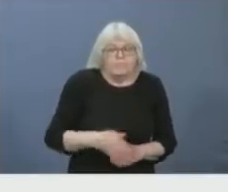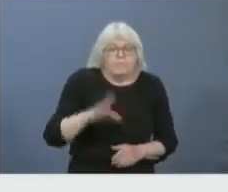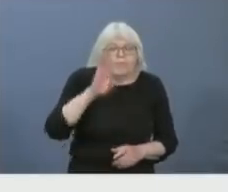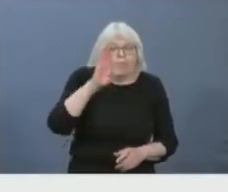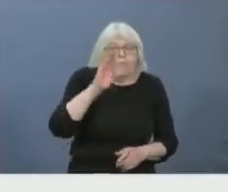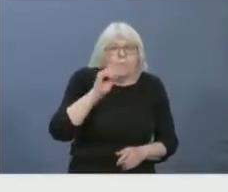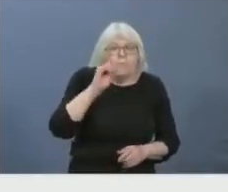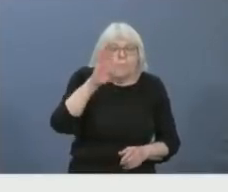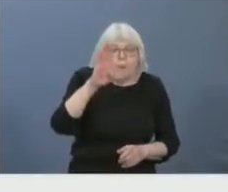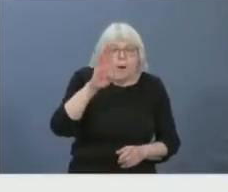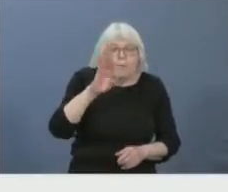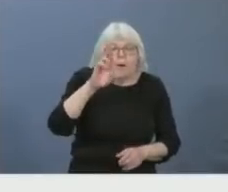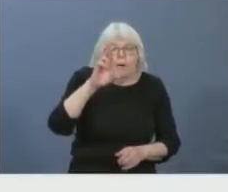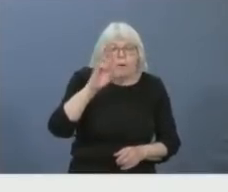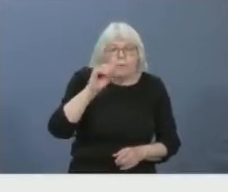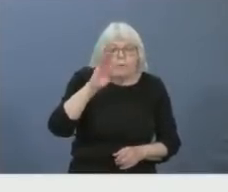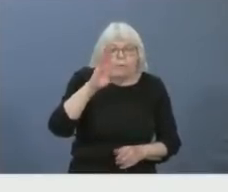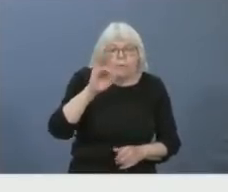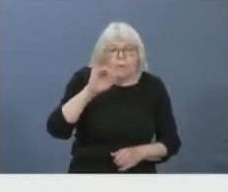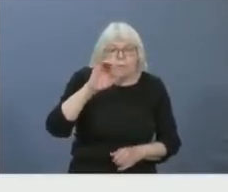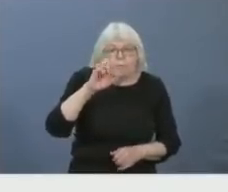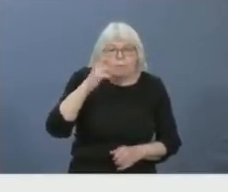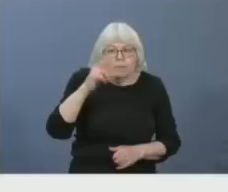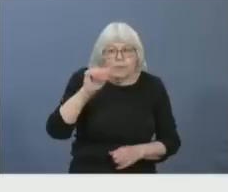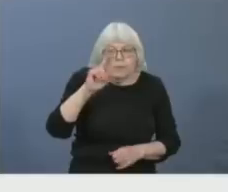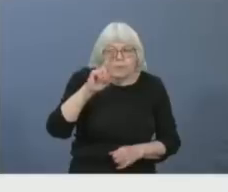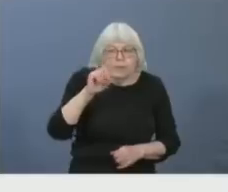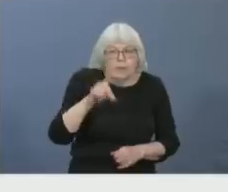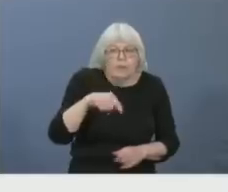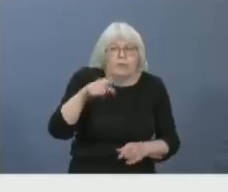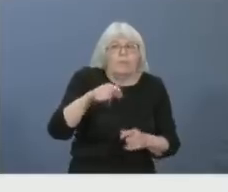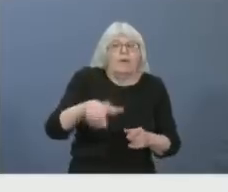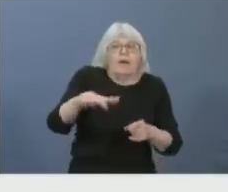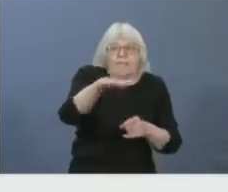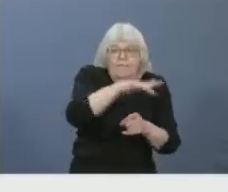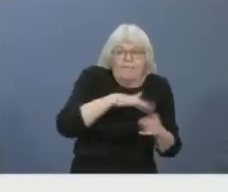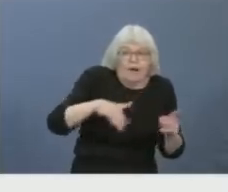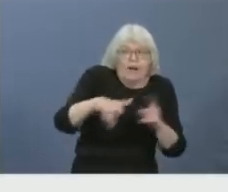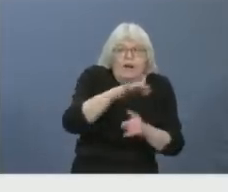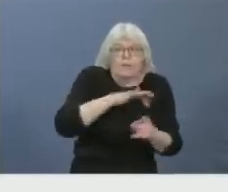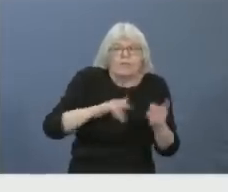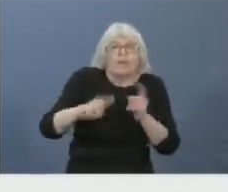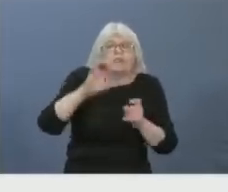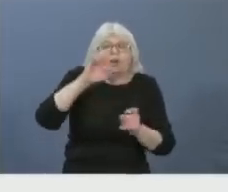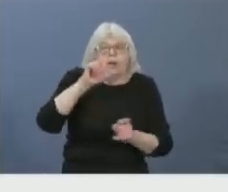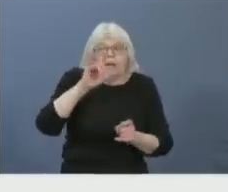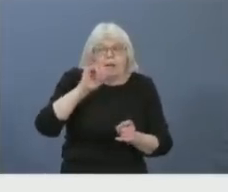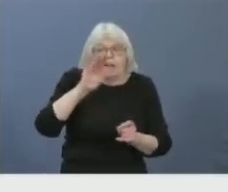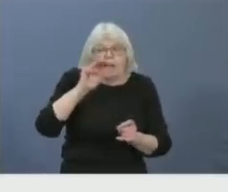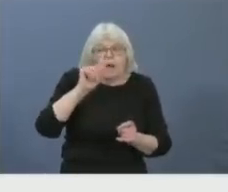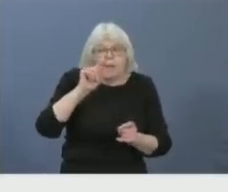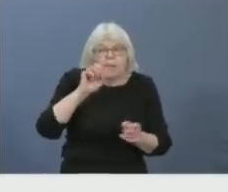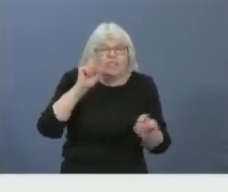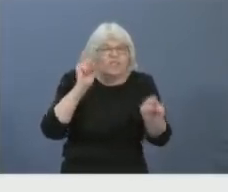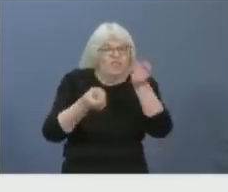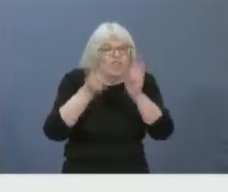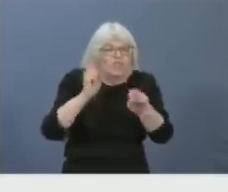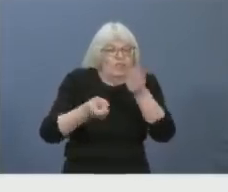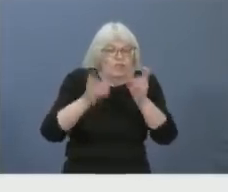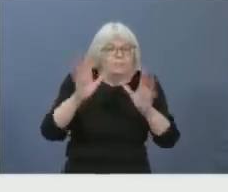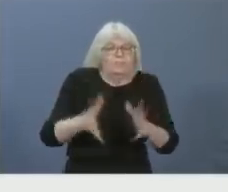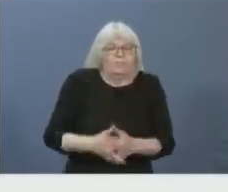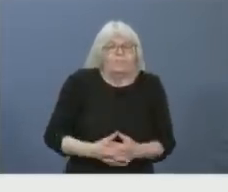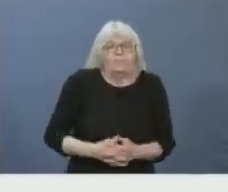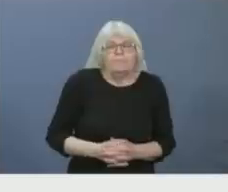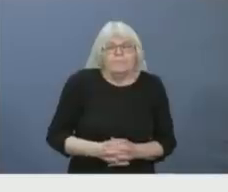Warning Preparedness Meteorologist with Environment and Climate Change Canada. Go ahead, Bob. Thank you, Marla. I'll just